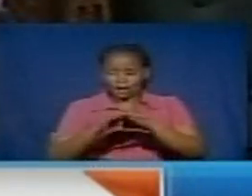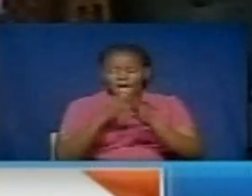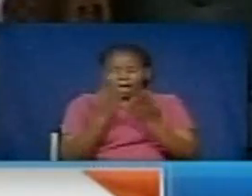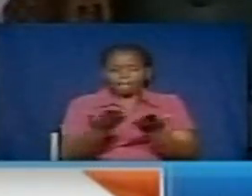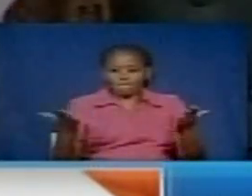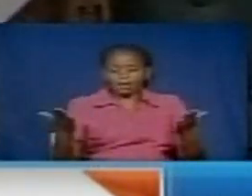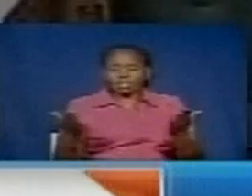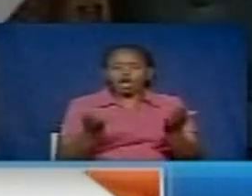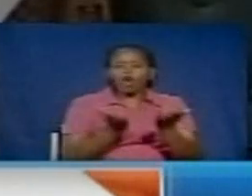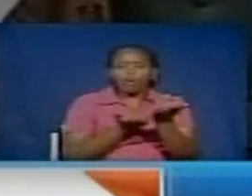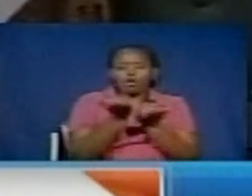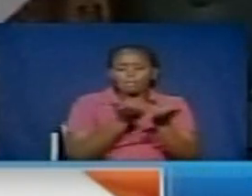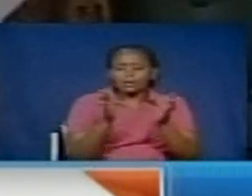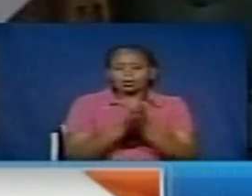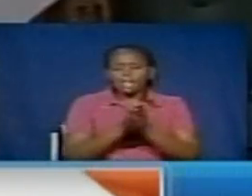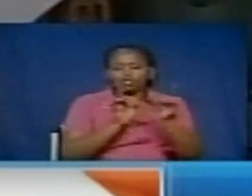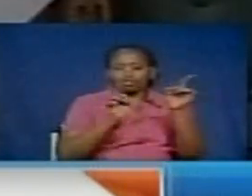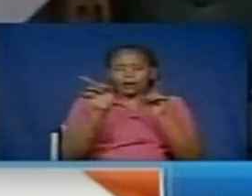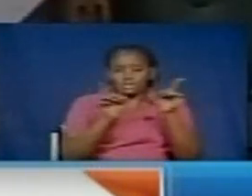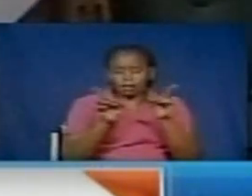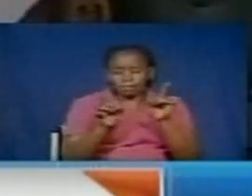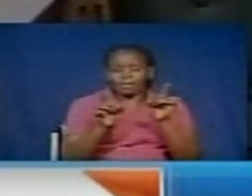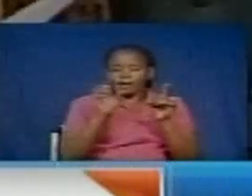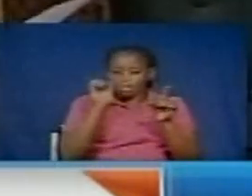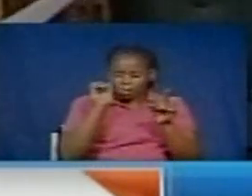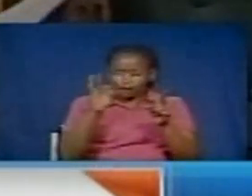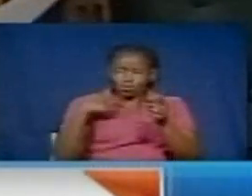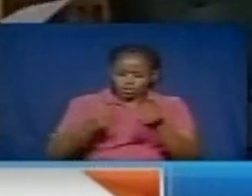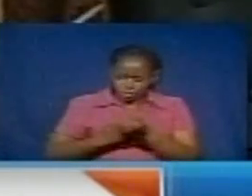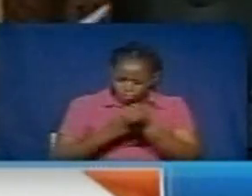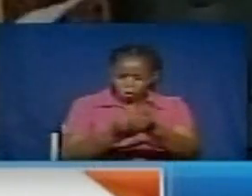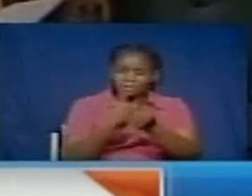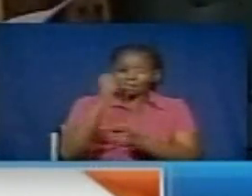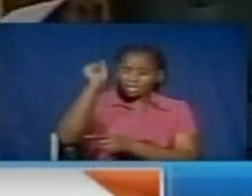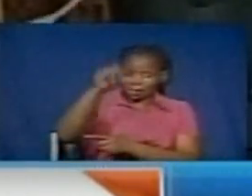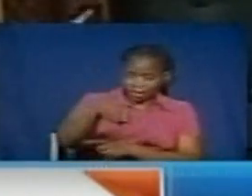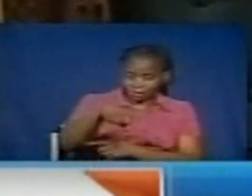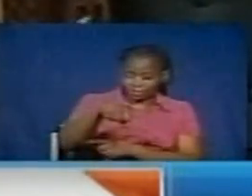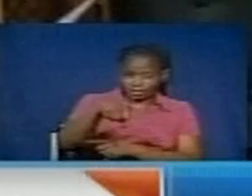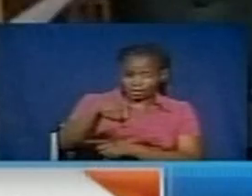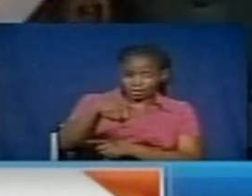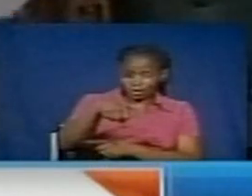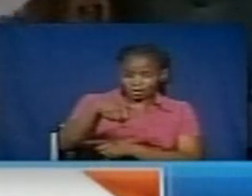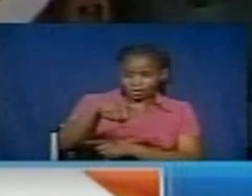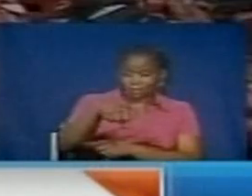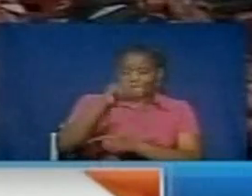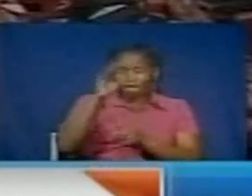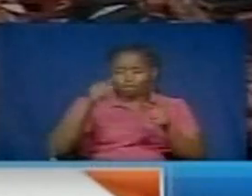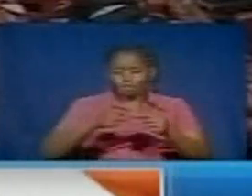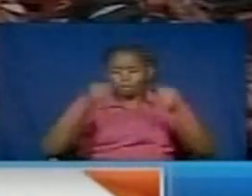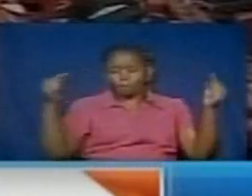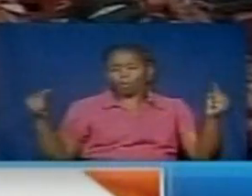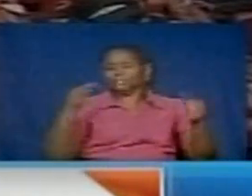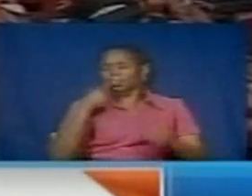Affairs, Commerce and Tourism. Will as many as of that opinion say aye? Aye. As many as